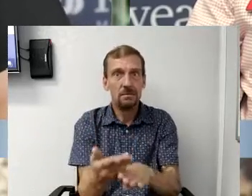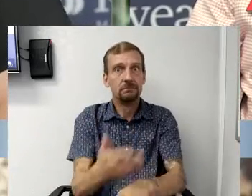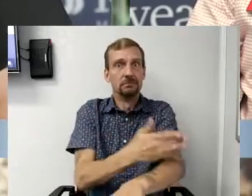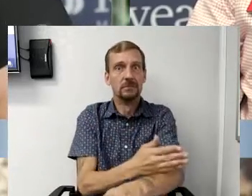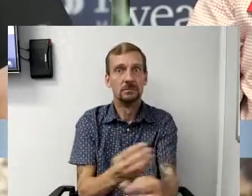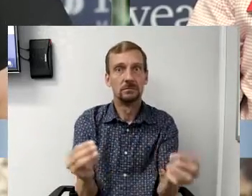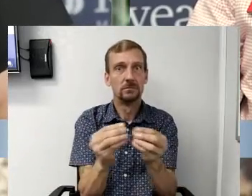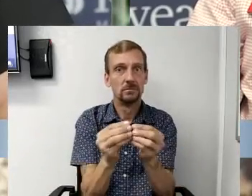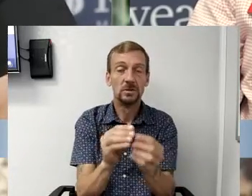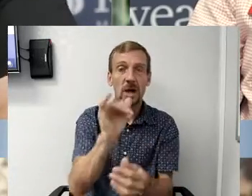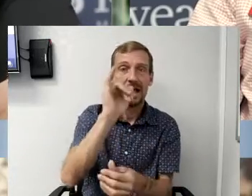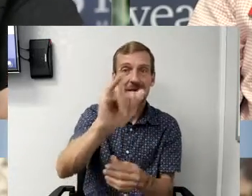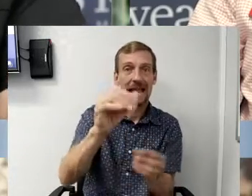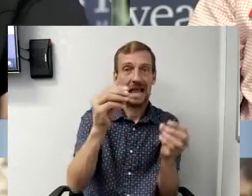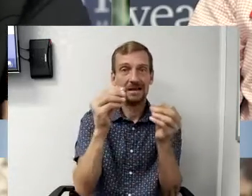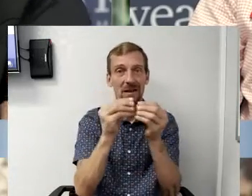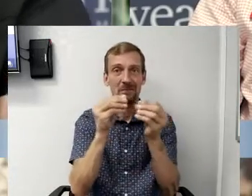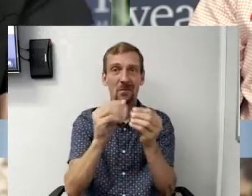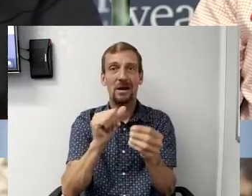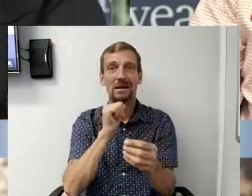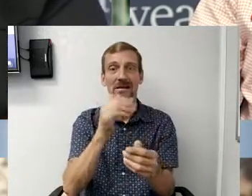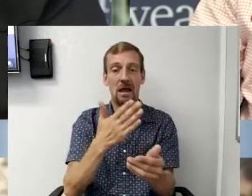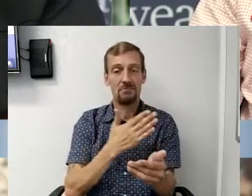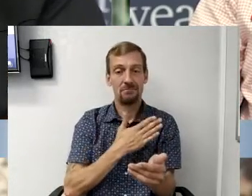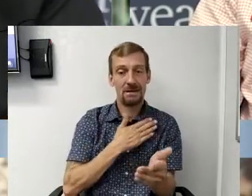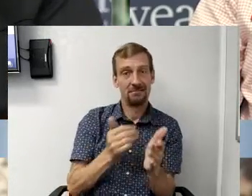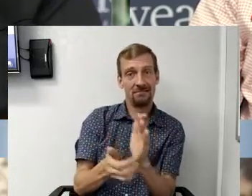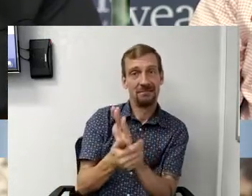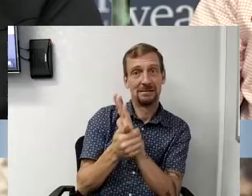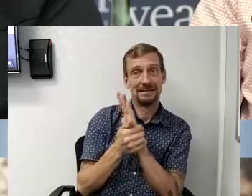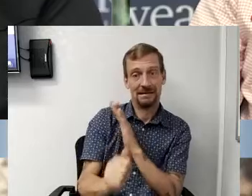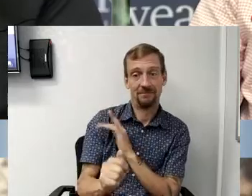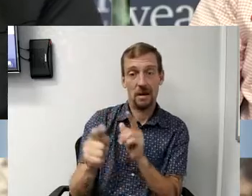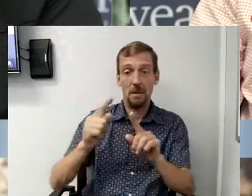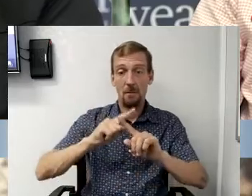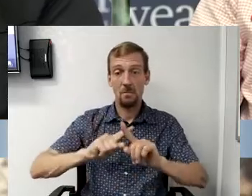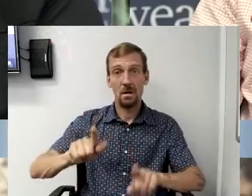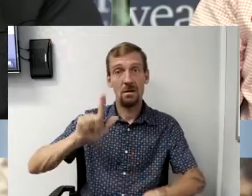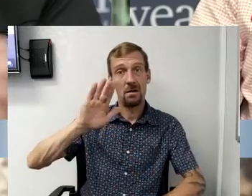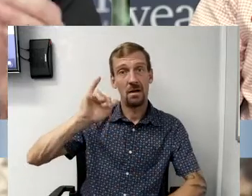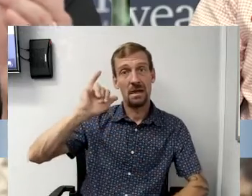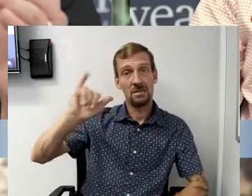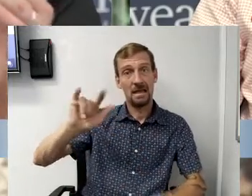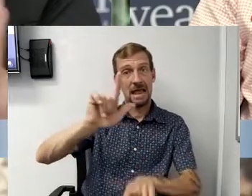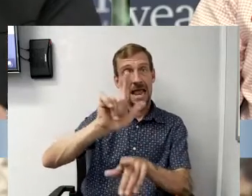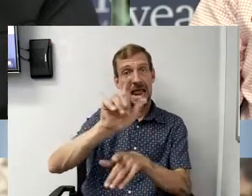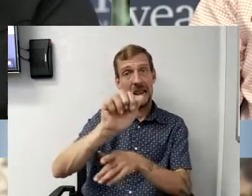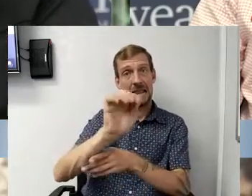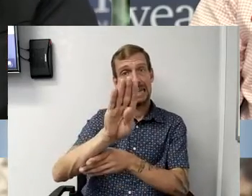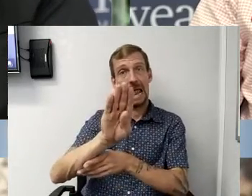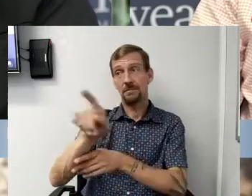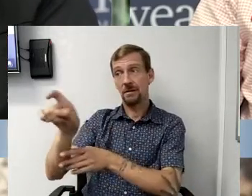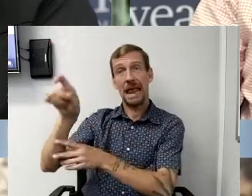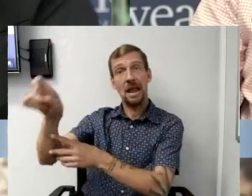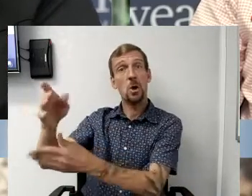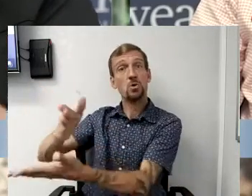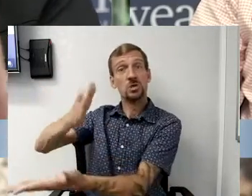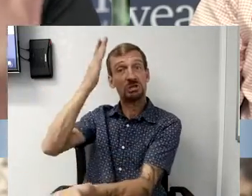of my expertise of healthcare, but the production lines at the labs had to actually be